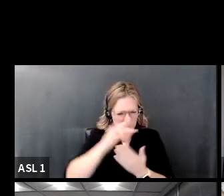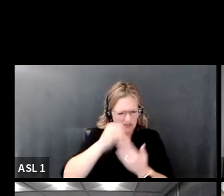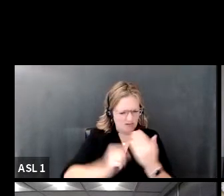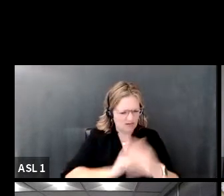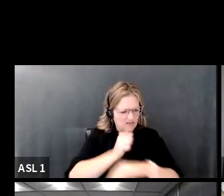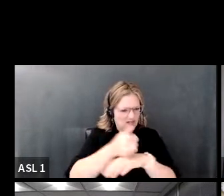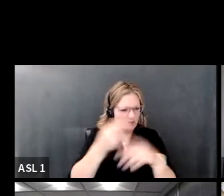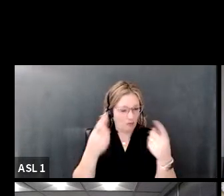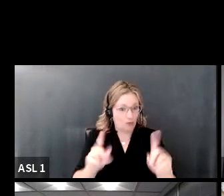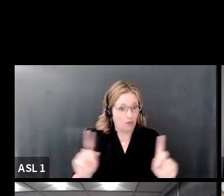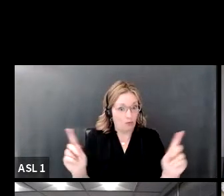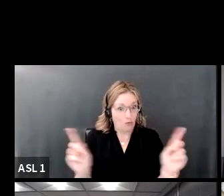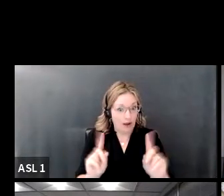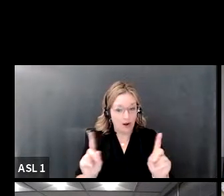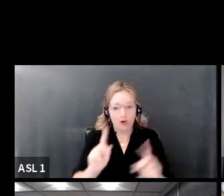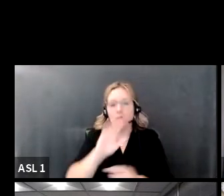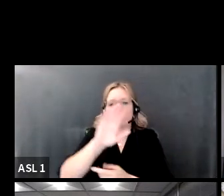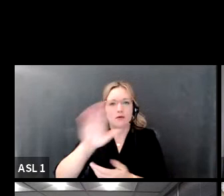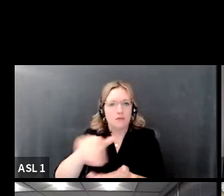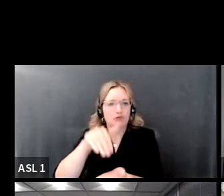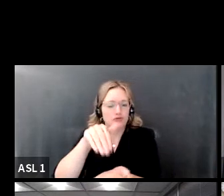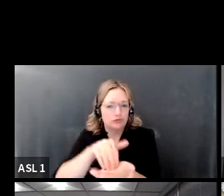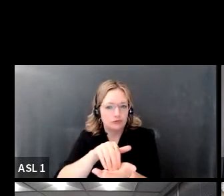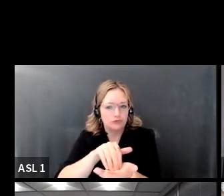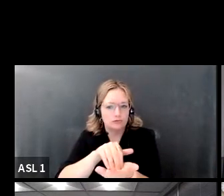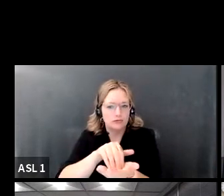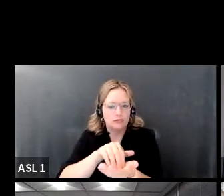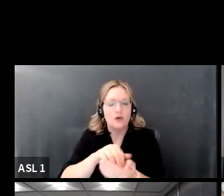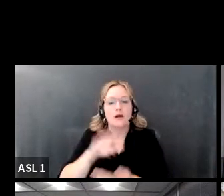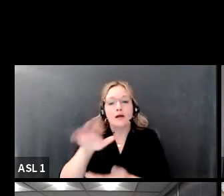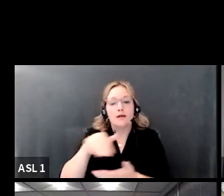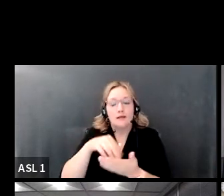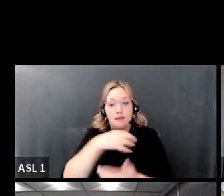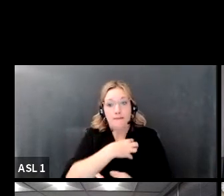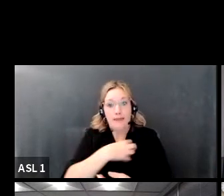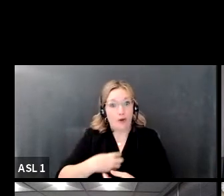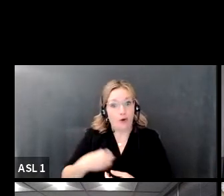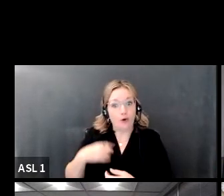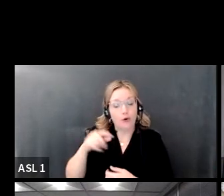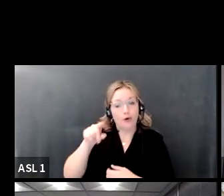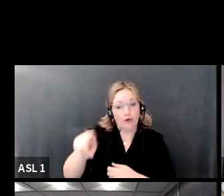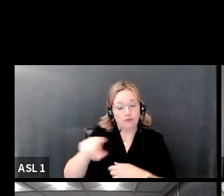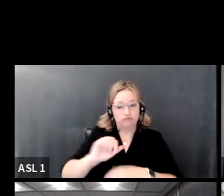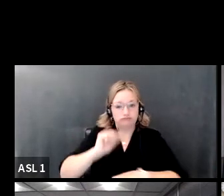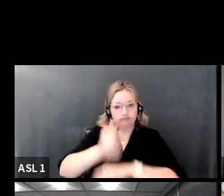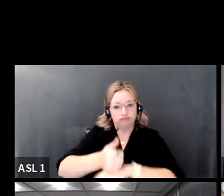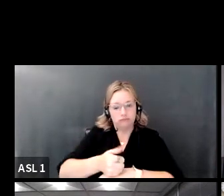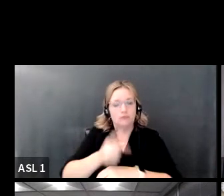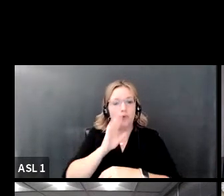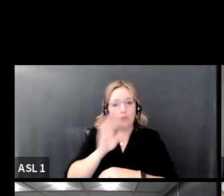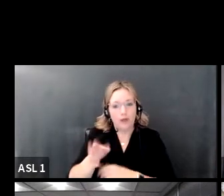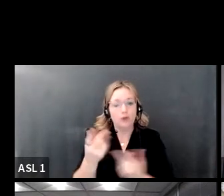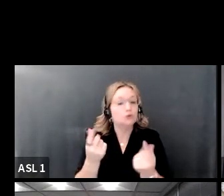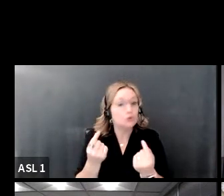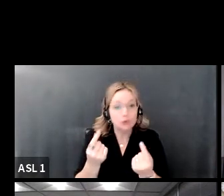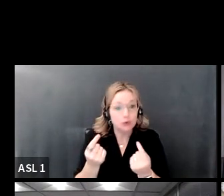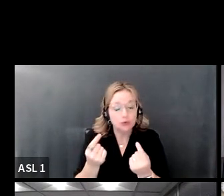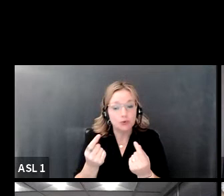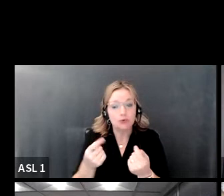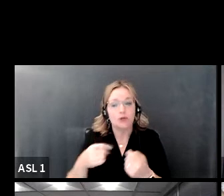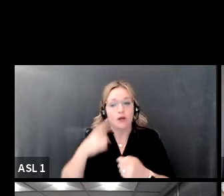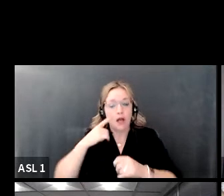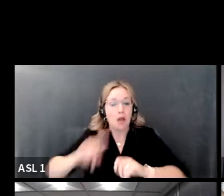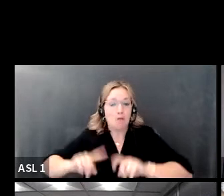last fall concert the mayor valerie plant put in her uh platform that she would put a pilot